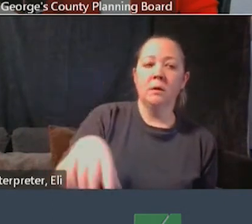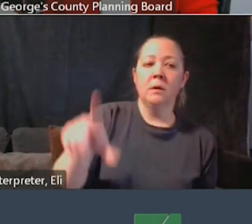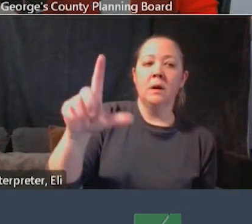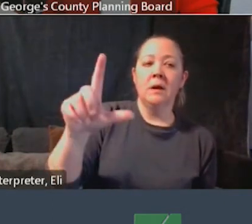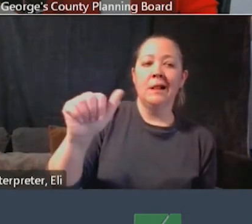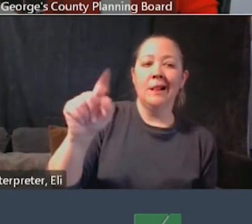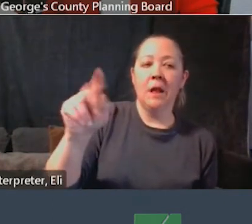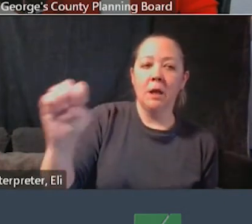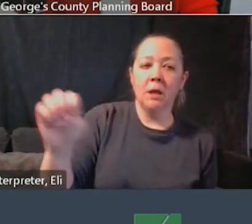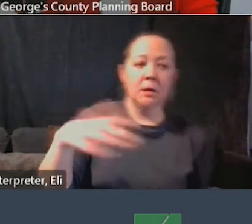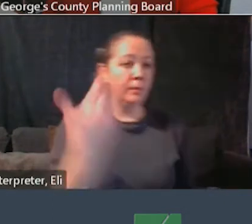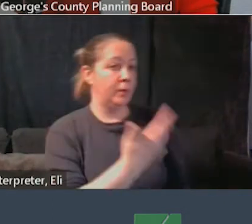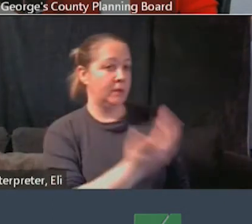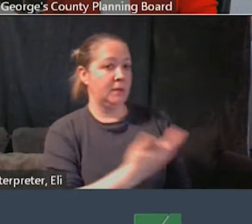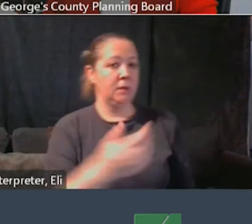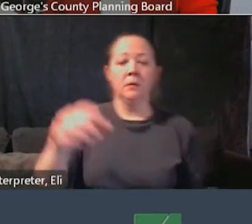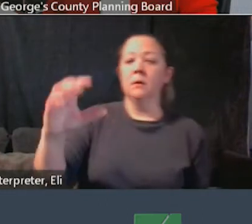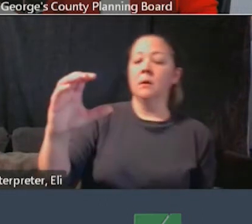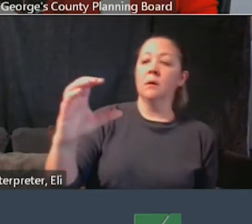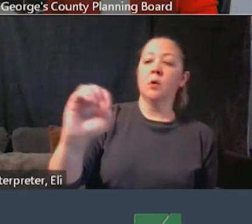Muriel Cooper?